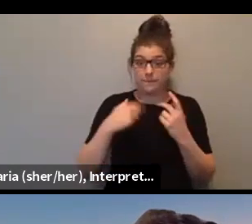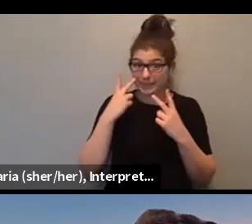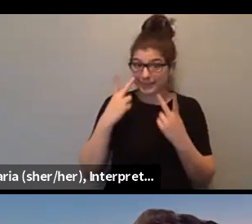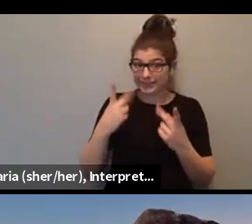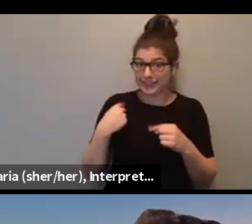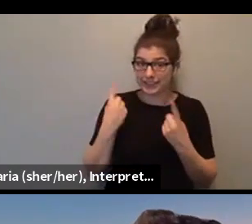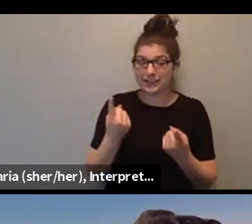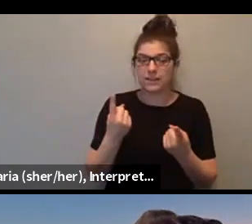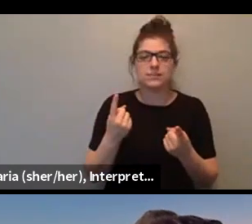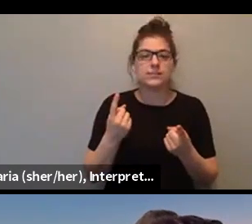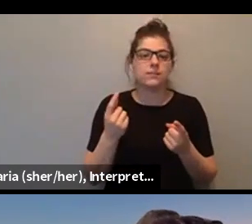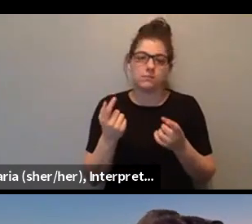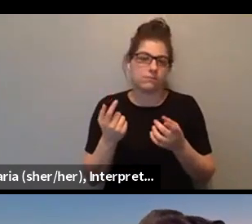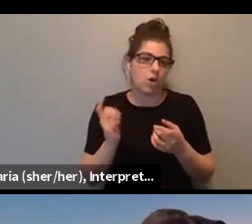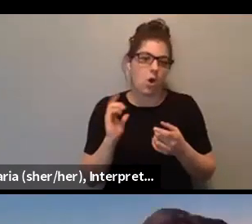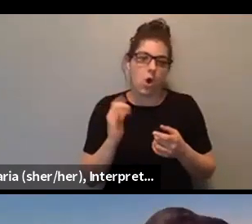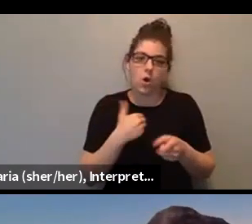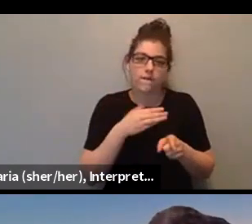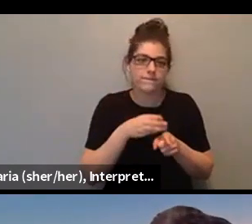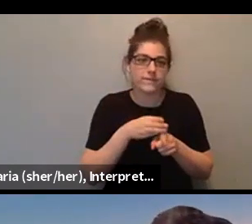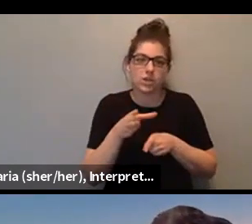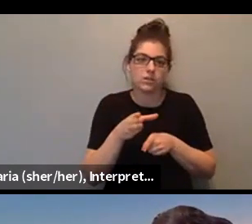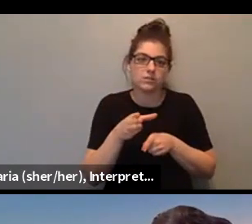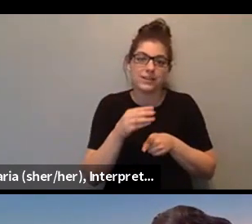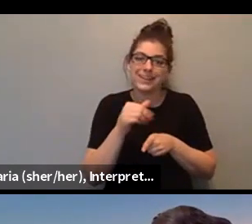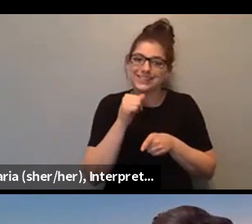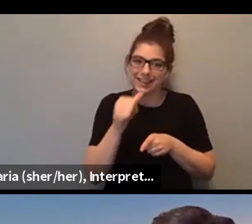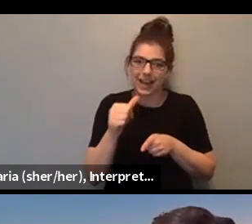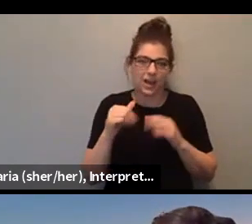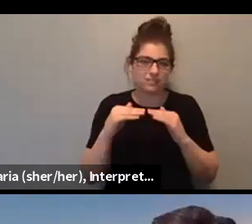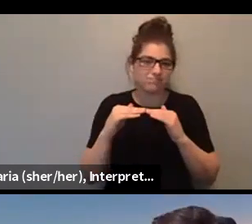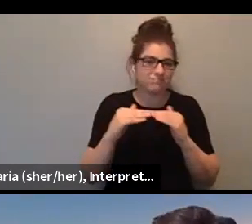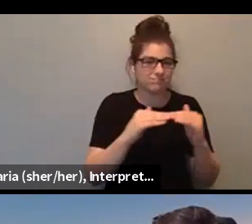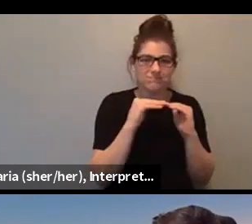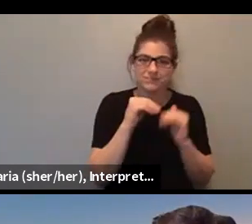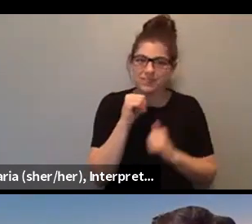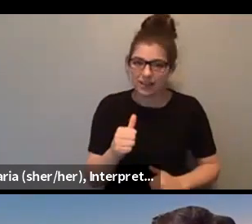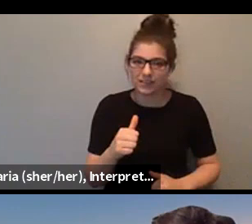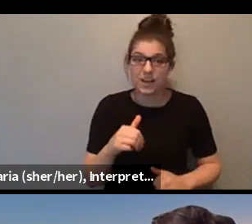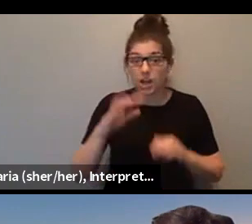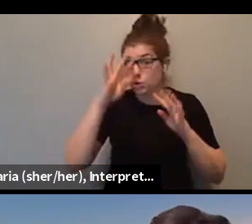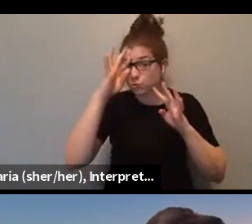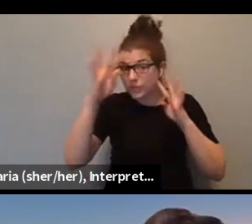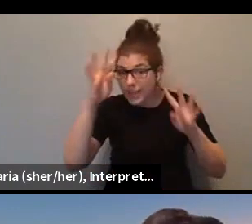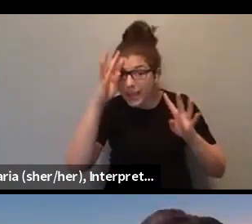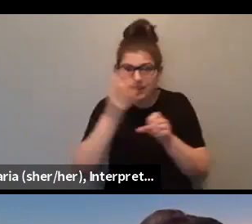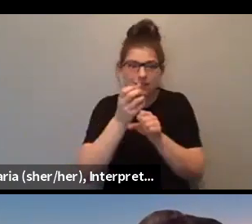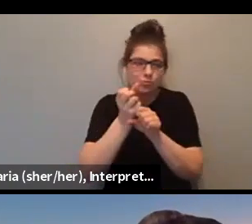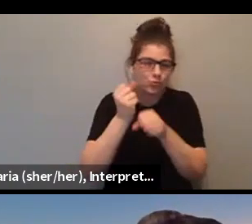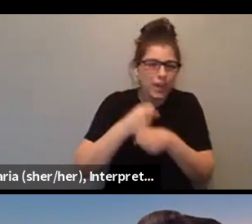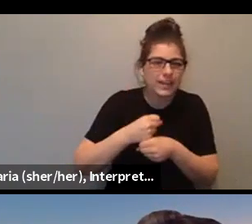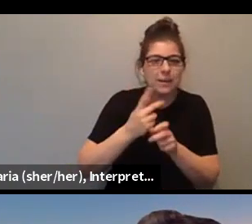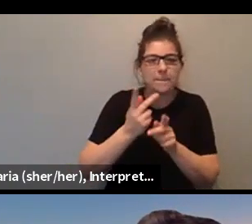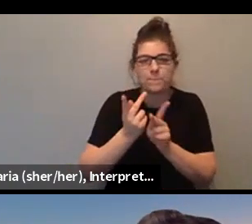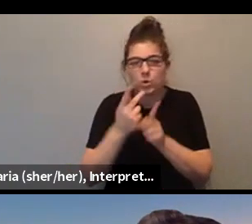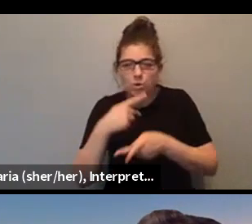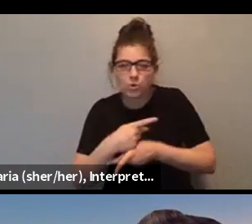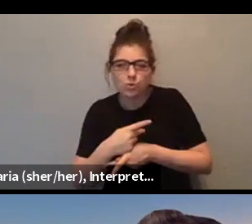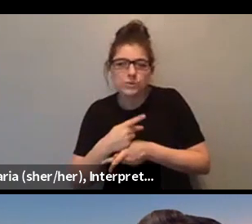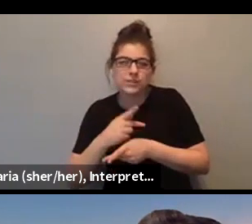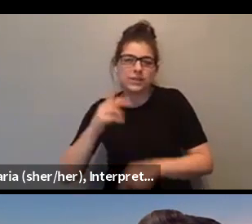is how much our field is an ecosystem. And the field of creating, producing,